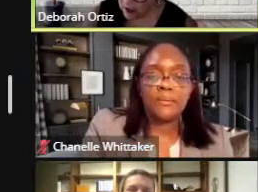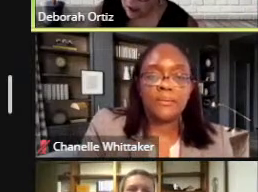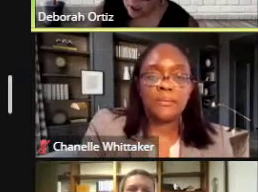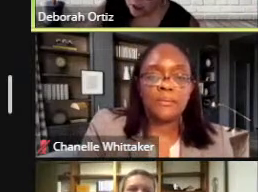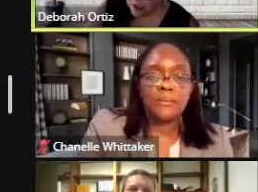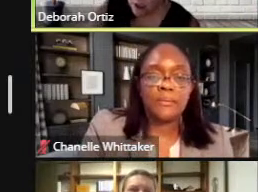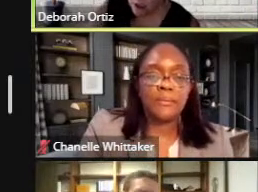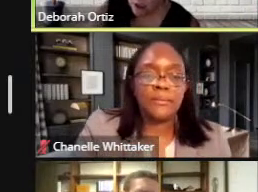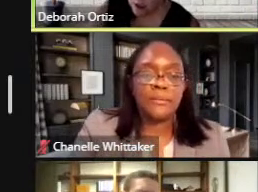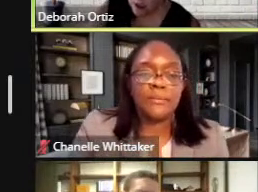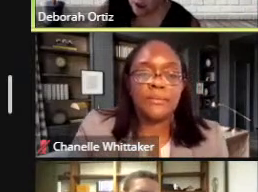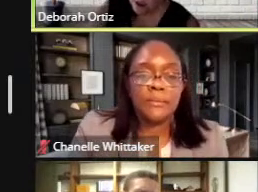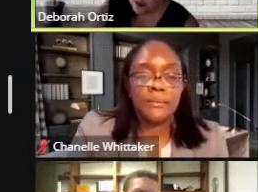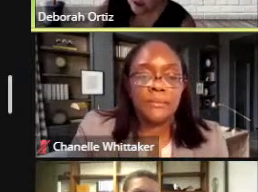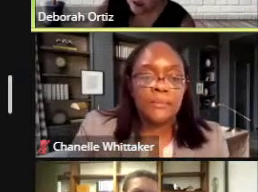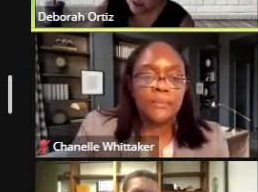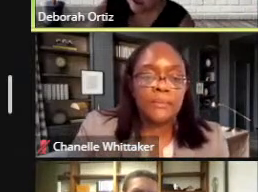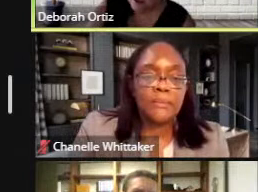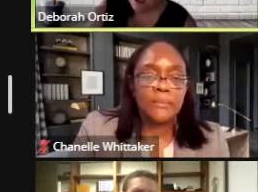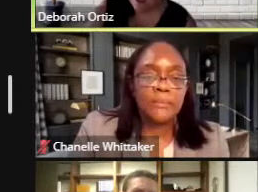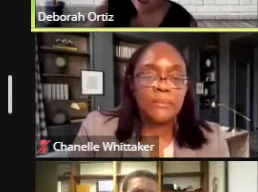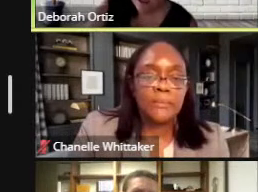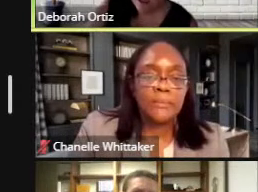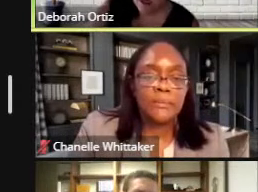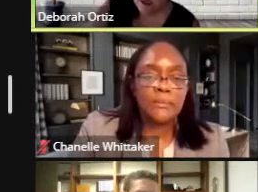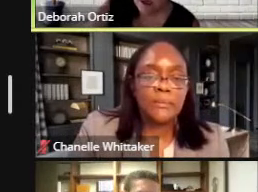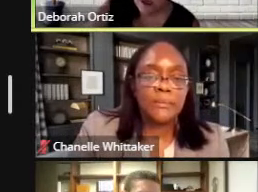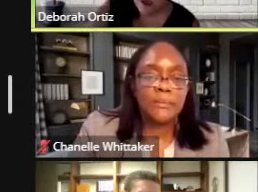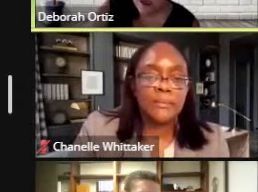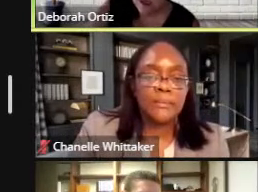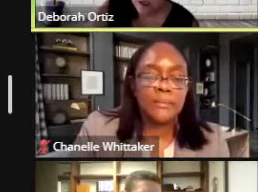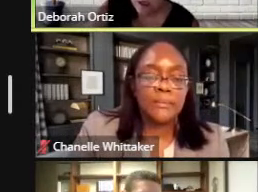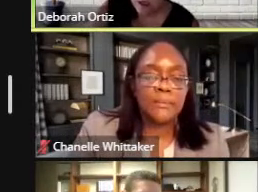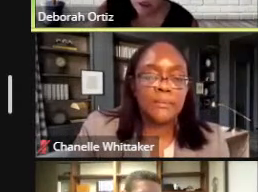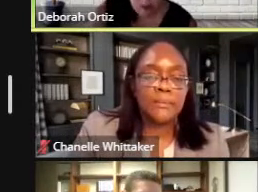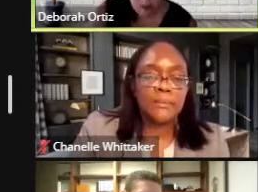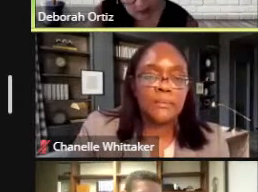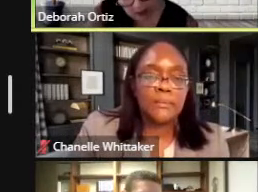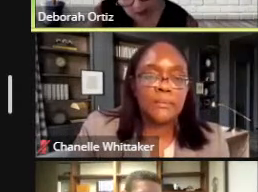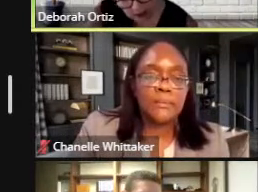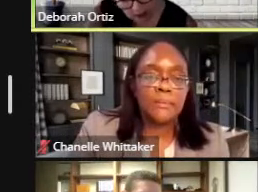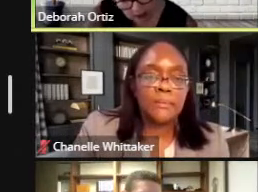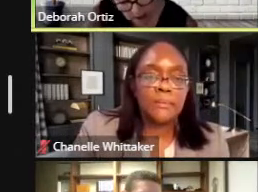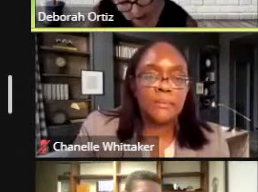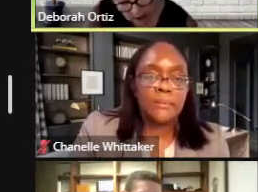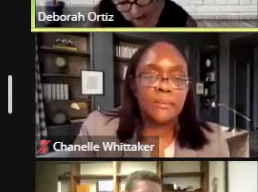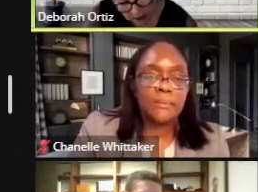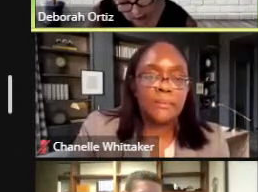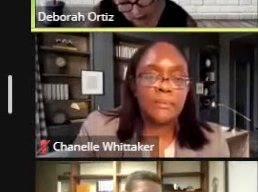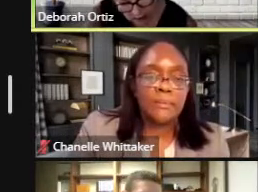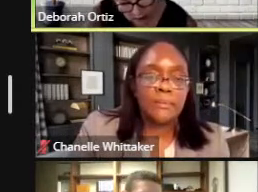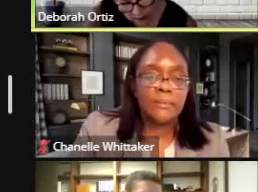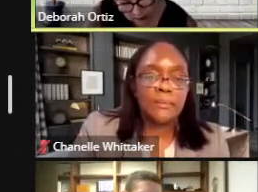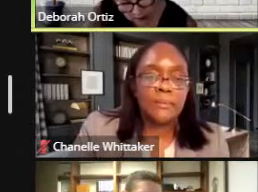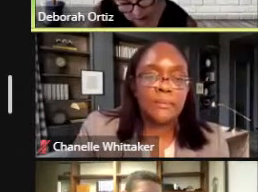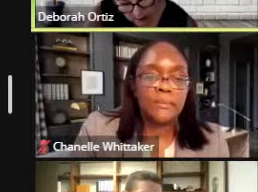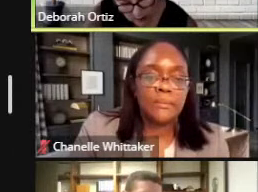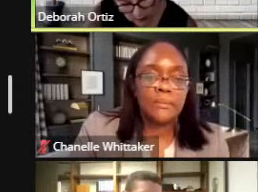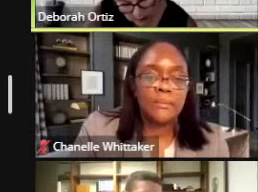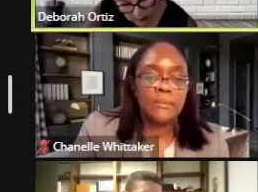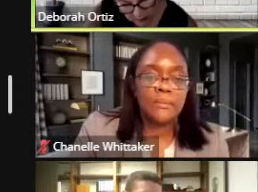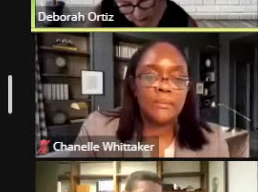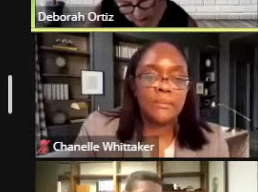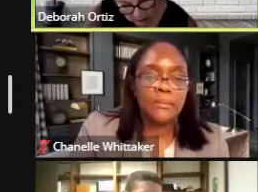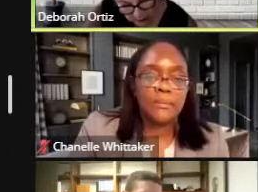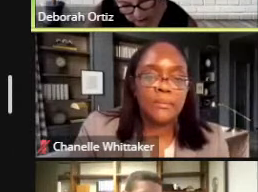Williams. I am at Sacramento City College as a classified professional. And I think I might have a slightly different viewpoint